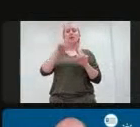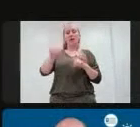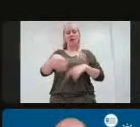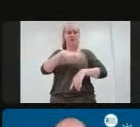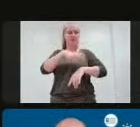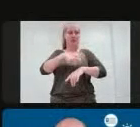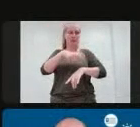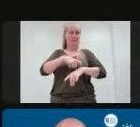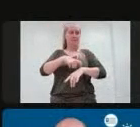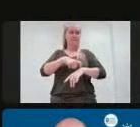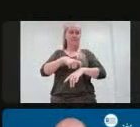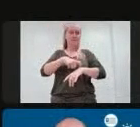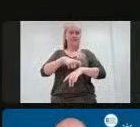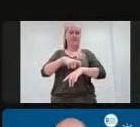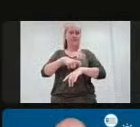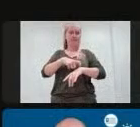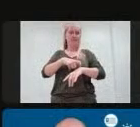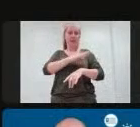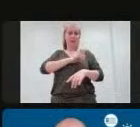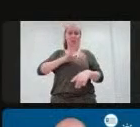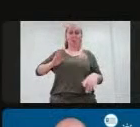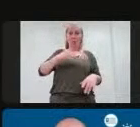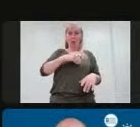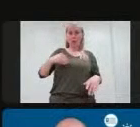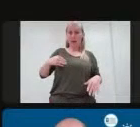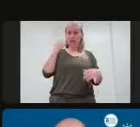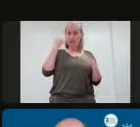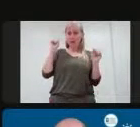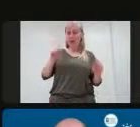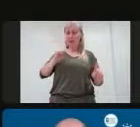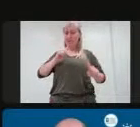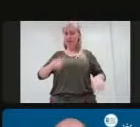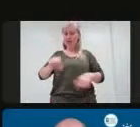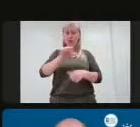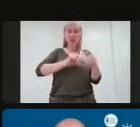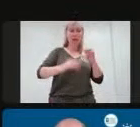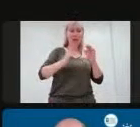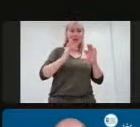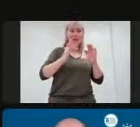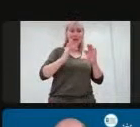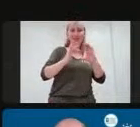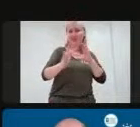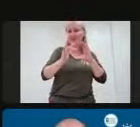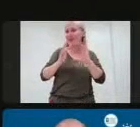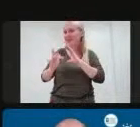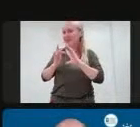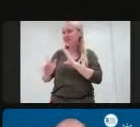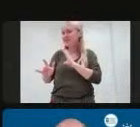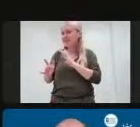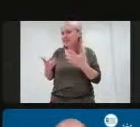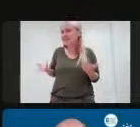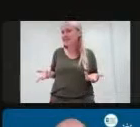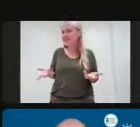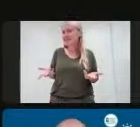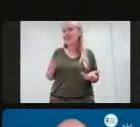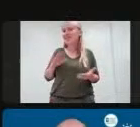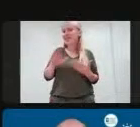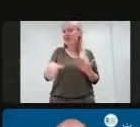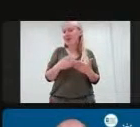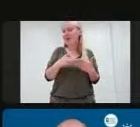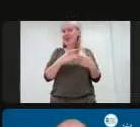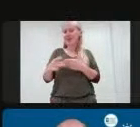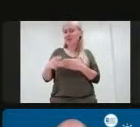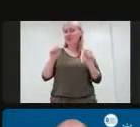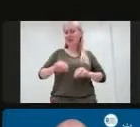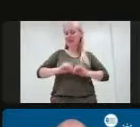if, as board members, if we can answer each other's email or the leadership can clarify,